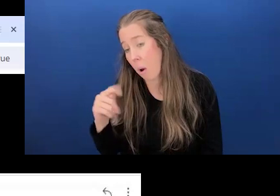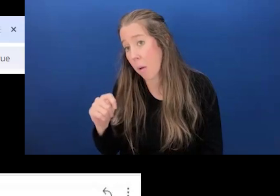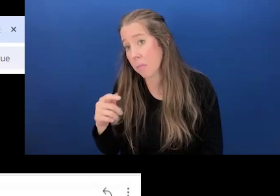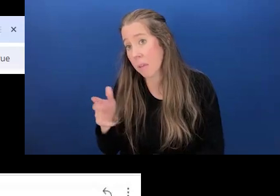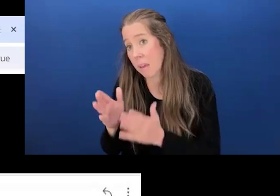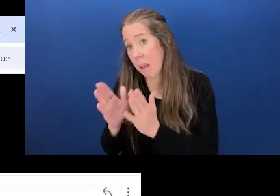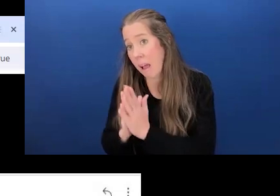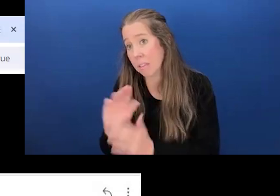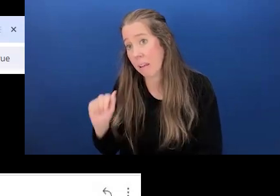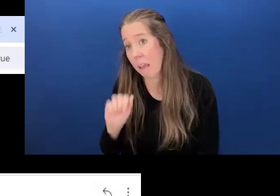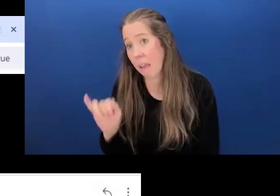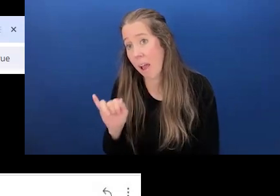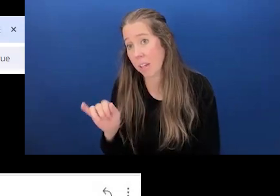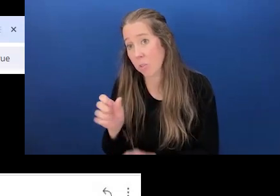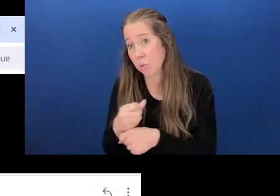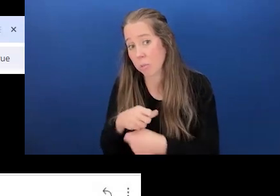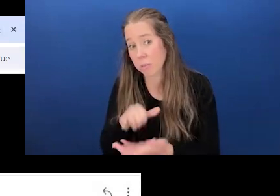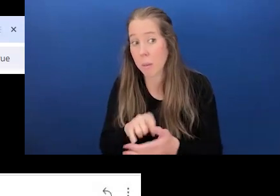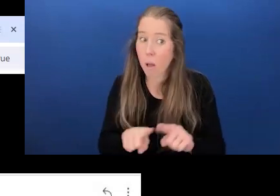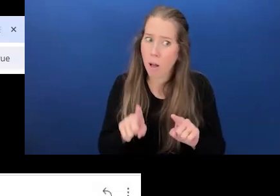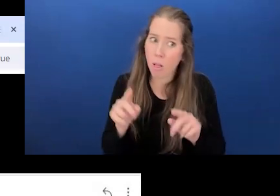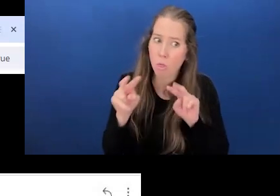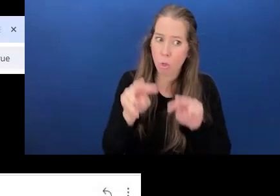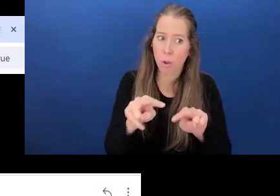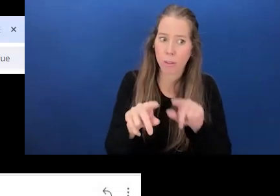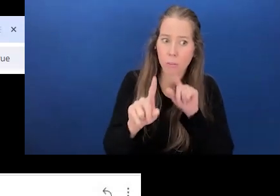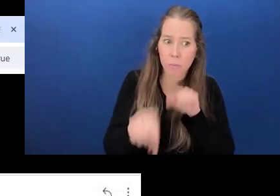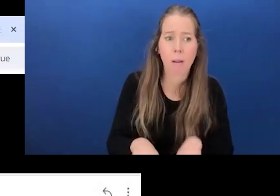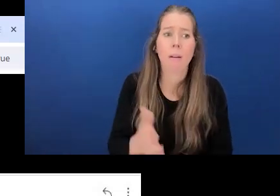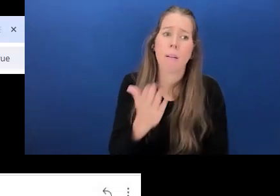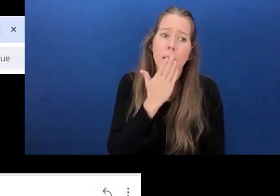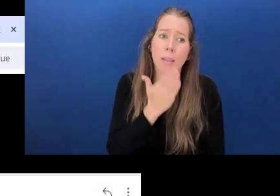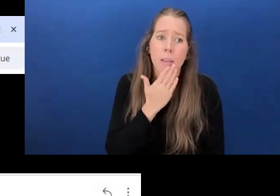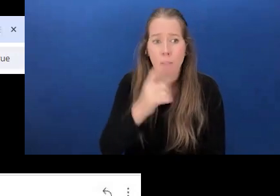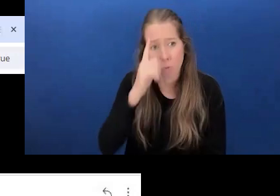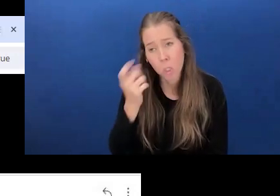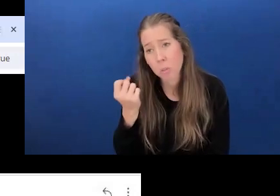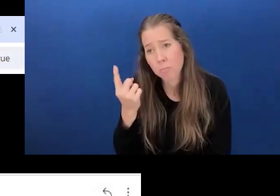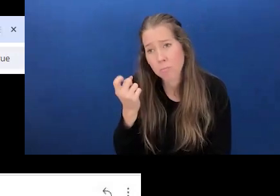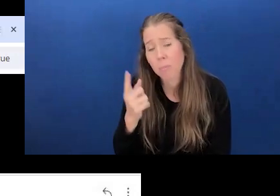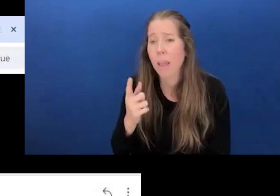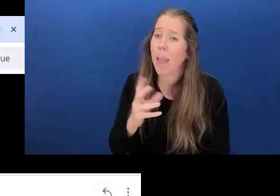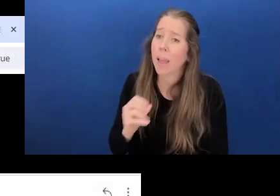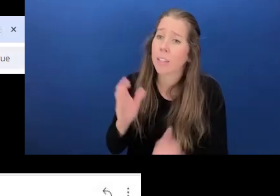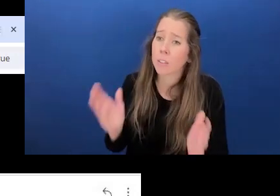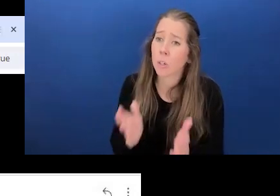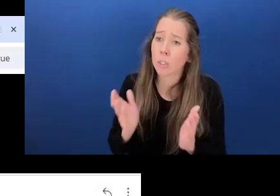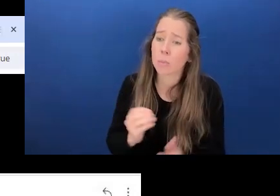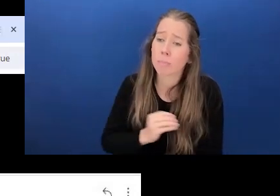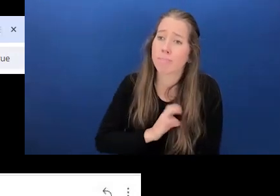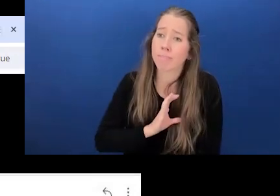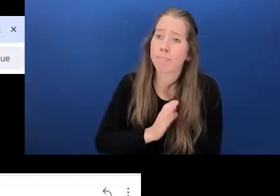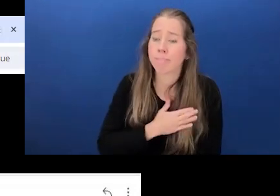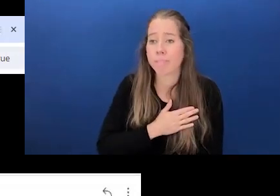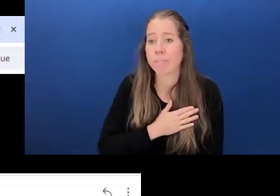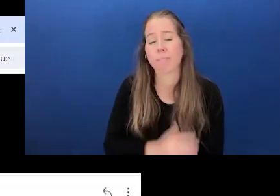it. But look at the response that I got back. Thank you so much for your understanding and encouragement. I will tell you, I would